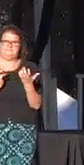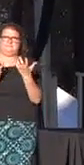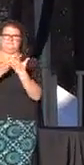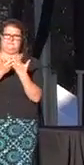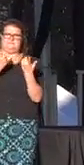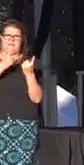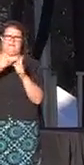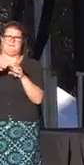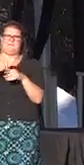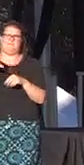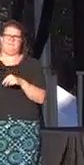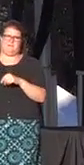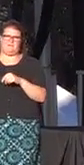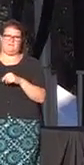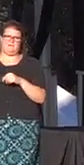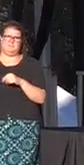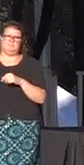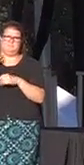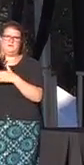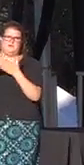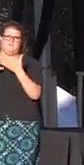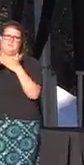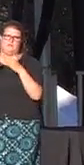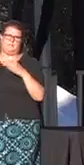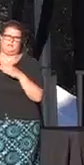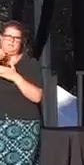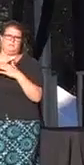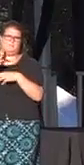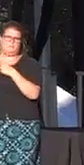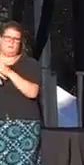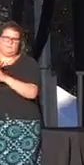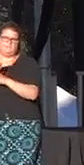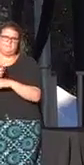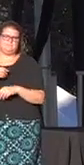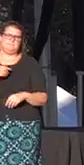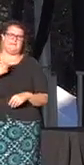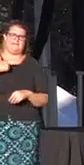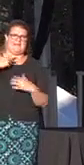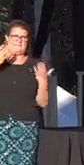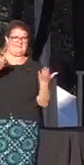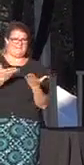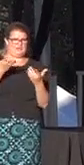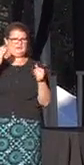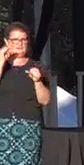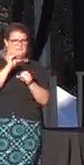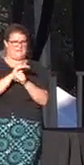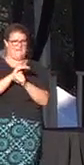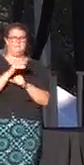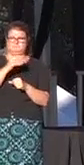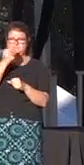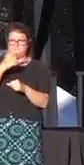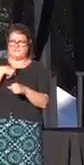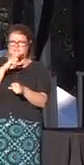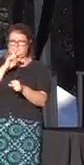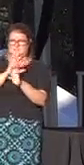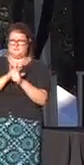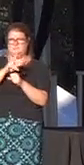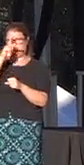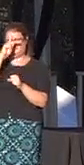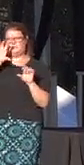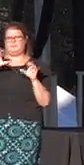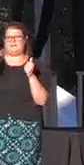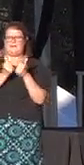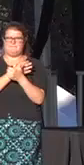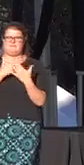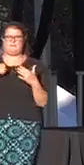that has happened in other walks of life and parts of the world. And I stand before you tonight to commit that the Padres will do